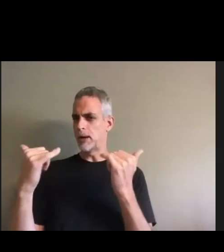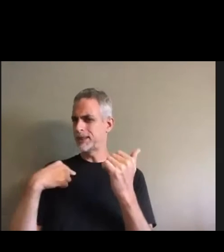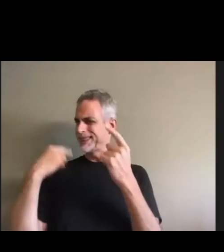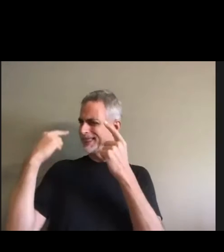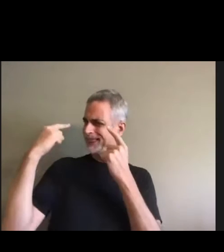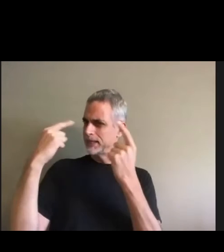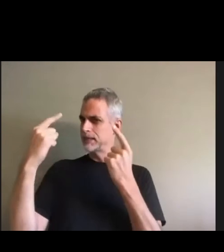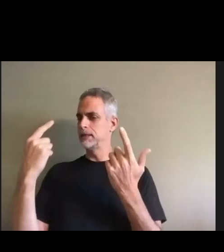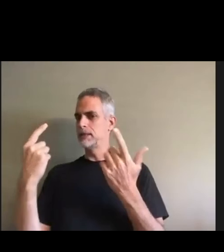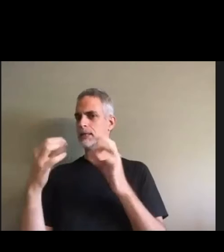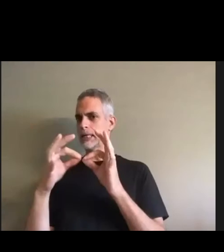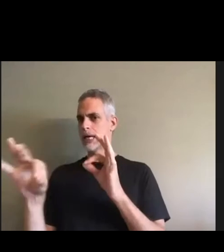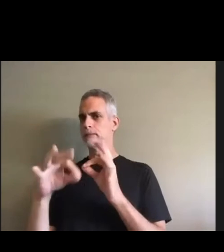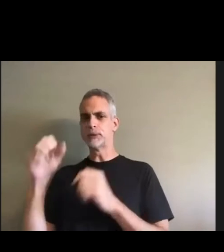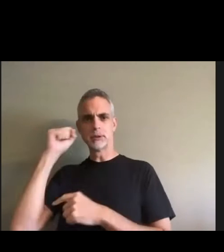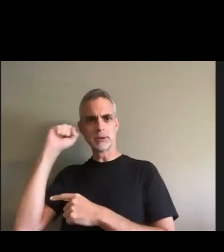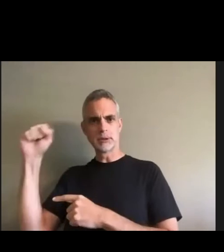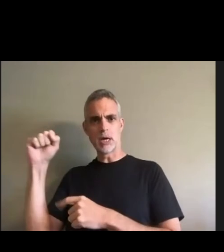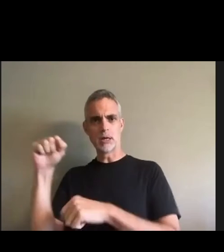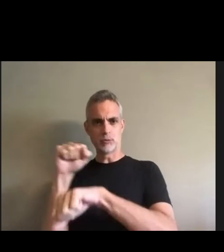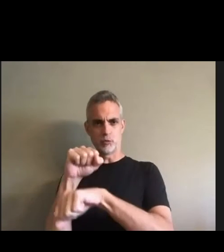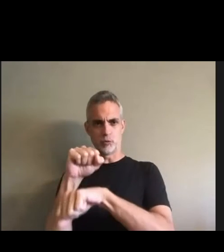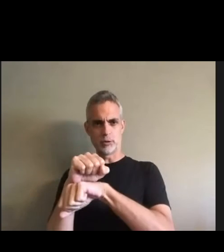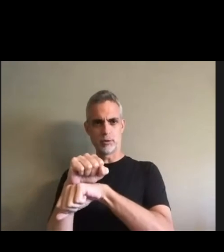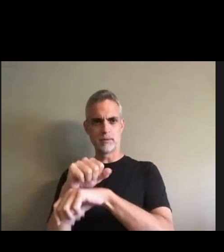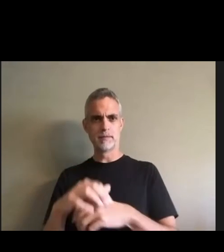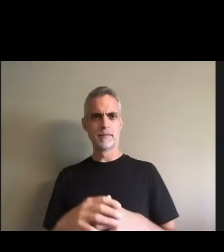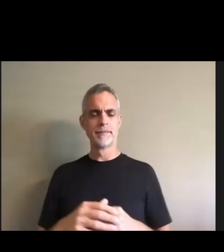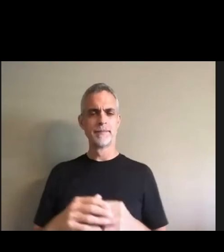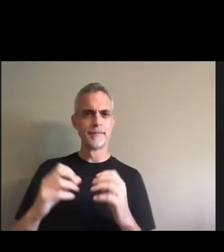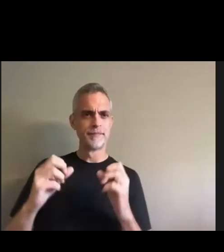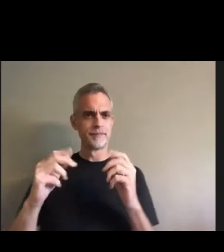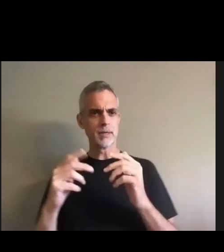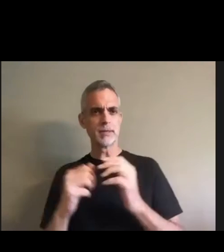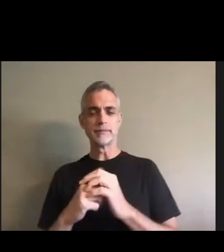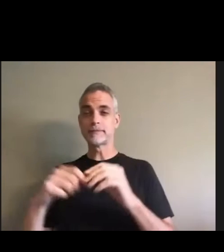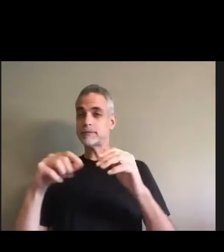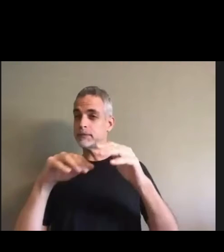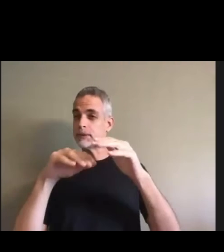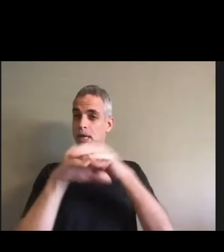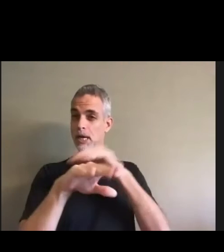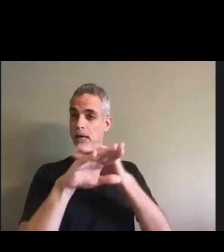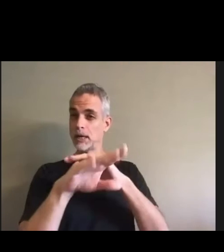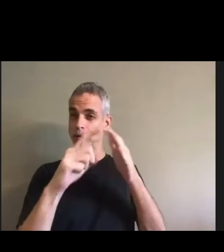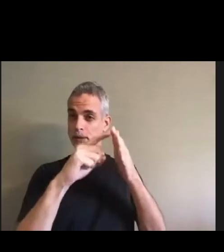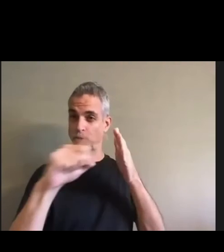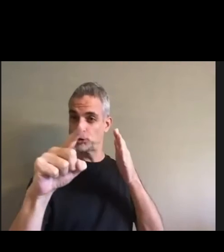So let's try this again and think about that. Think about captions and sound and making sure it all works,